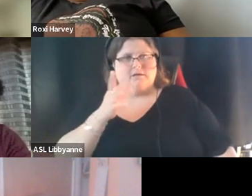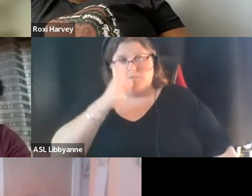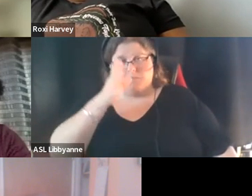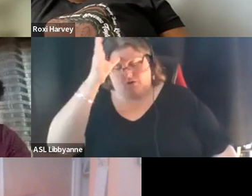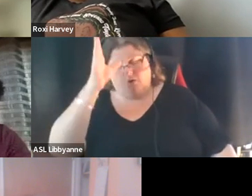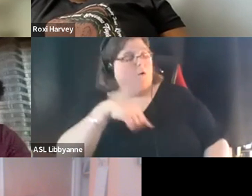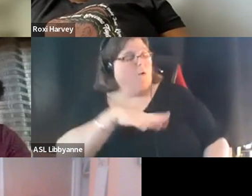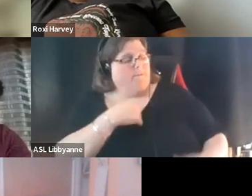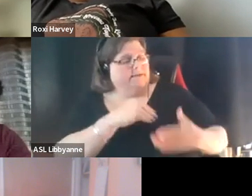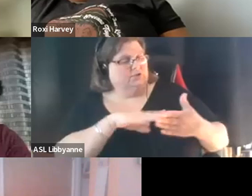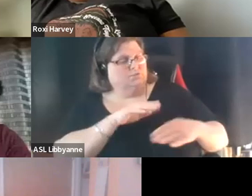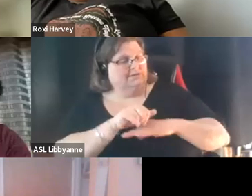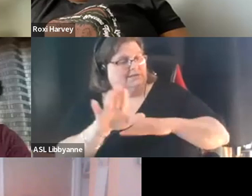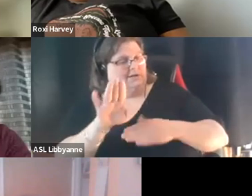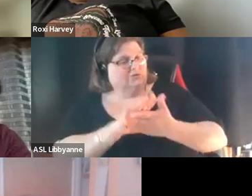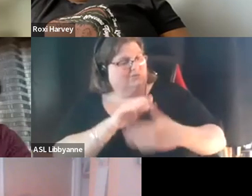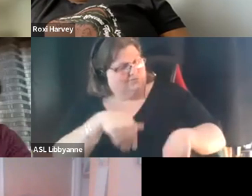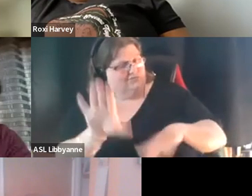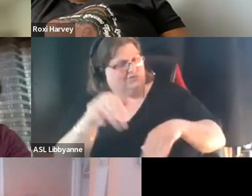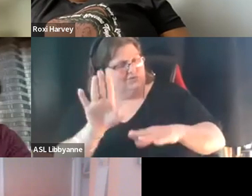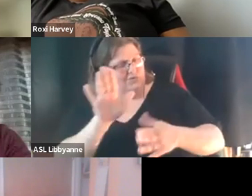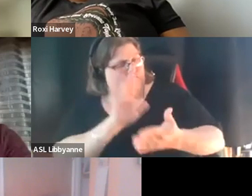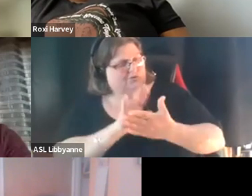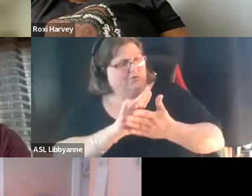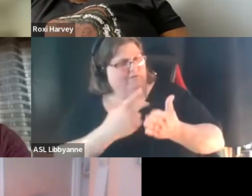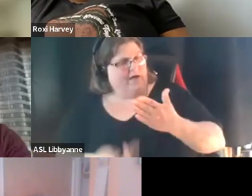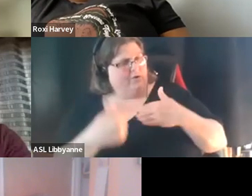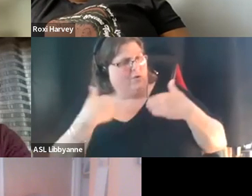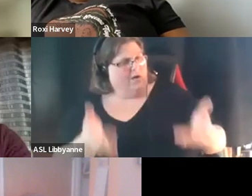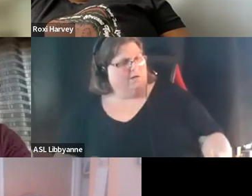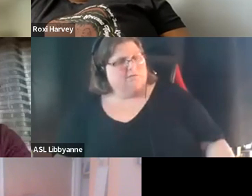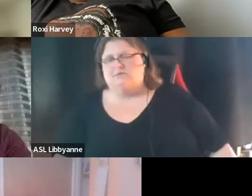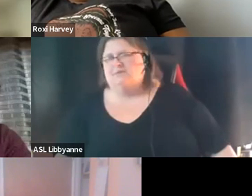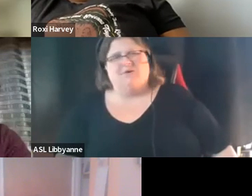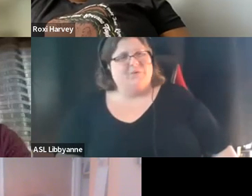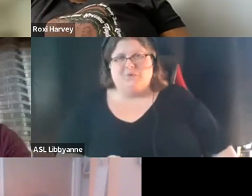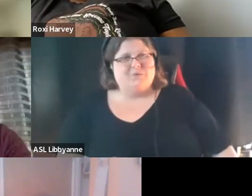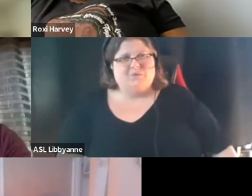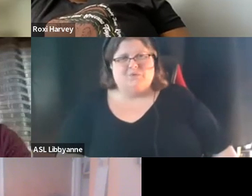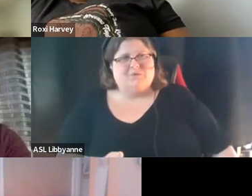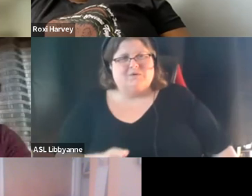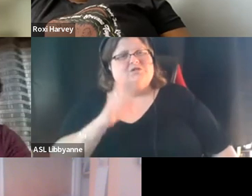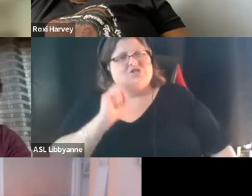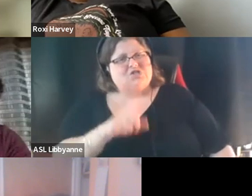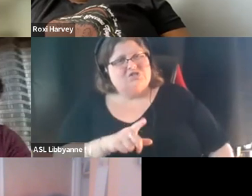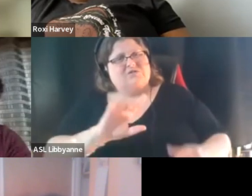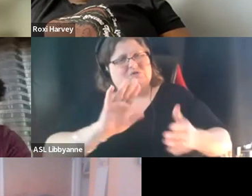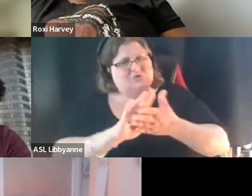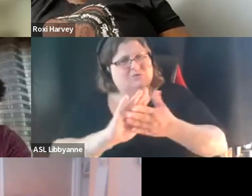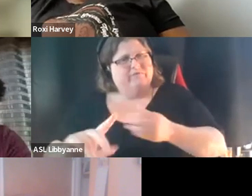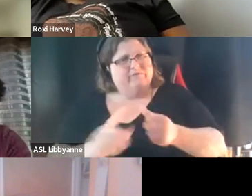fail. I also believe school is their first job, and it should prepare them to compete for jobs in the